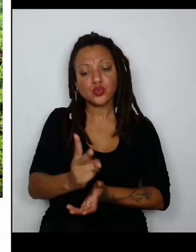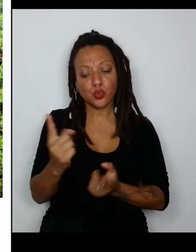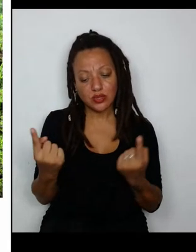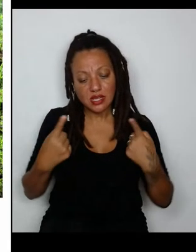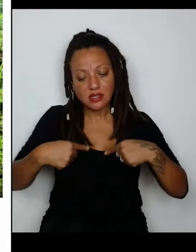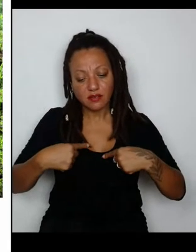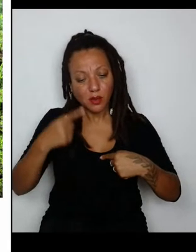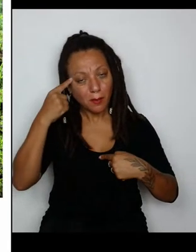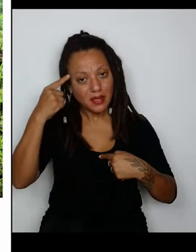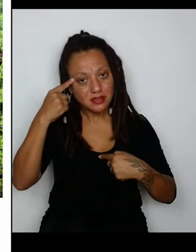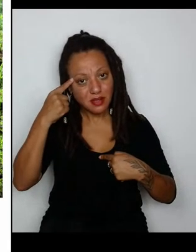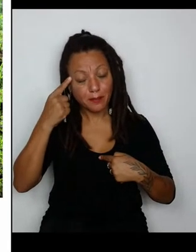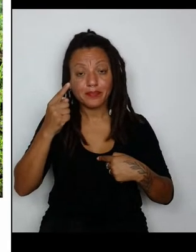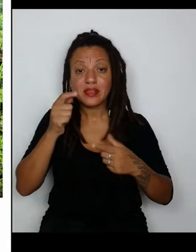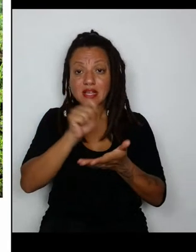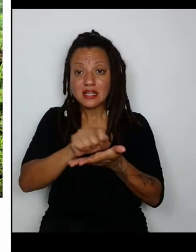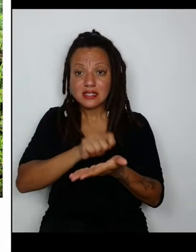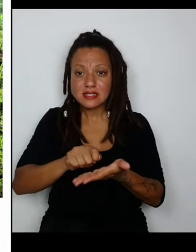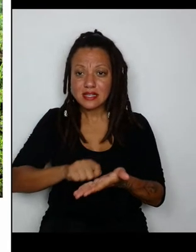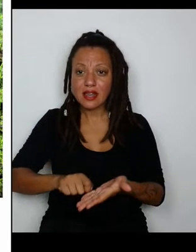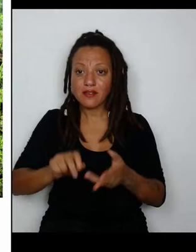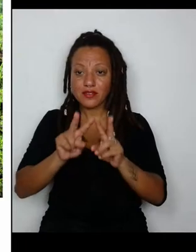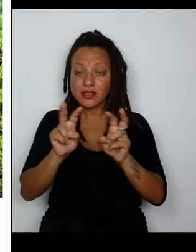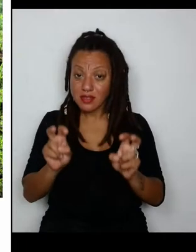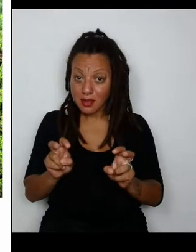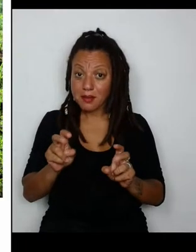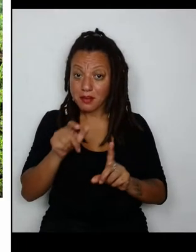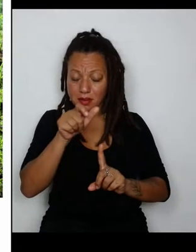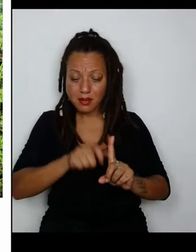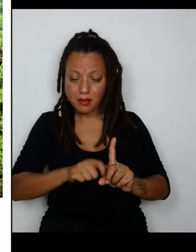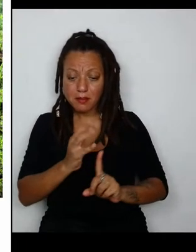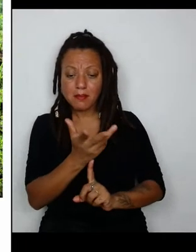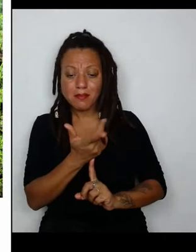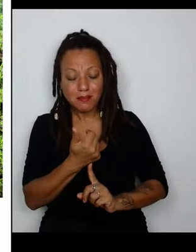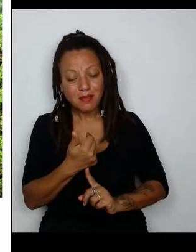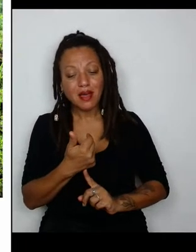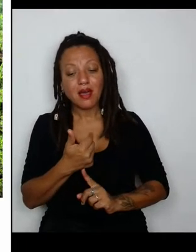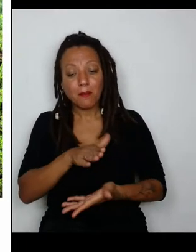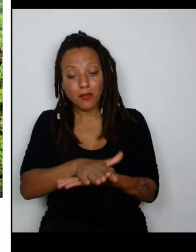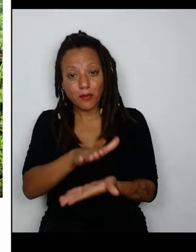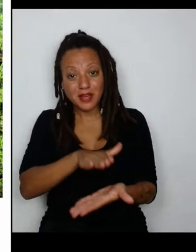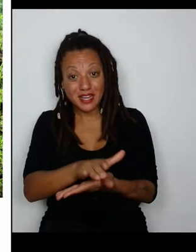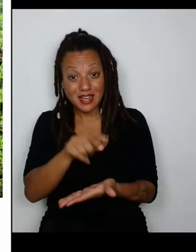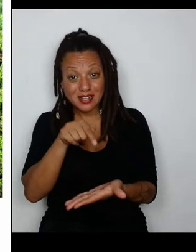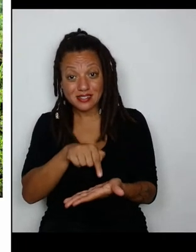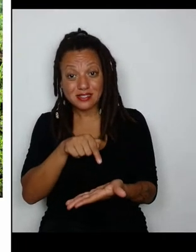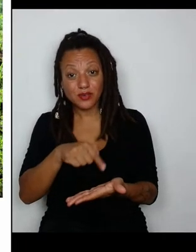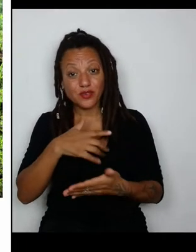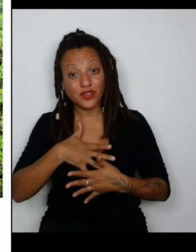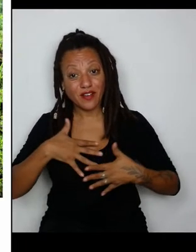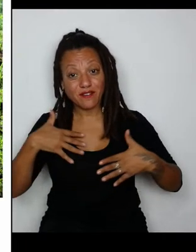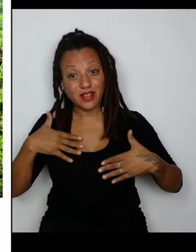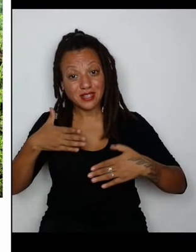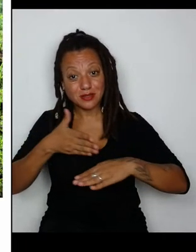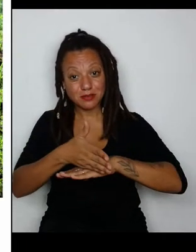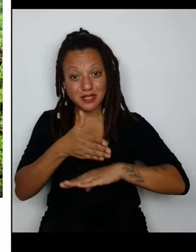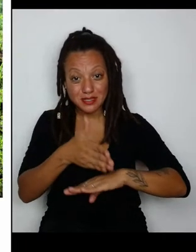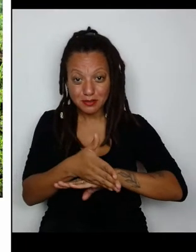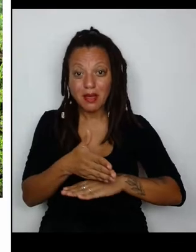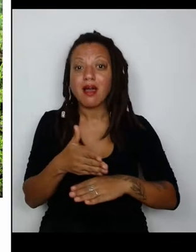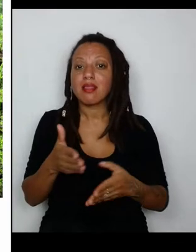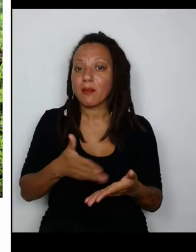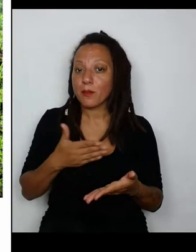included in the 2018 publication gogan's challenge new perspectives after post-modernism in my